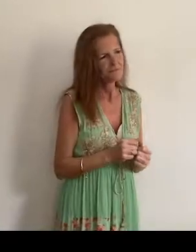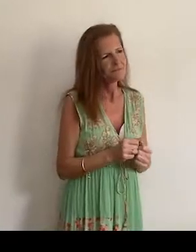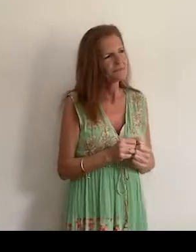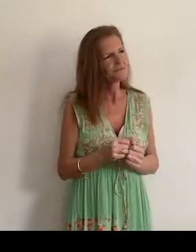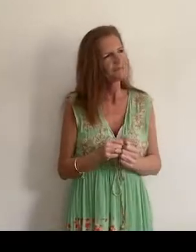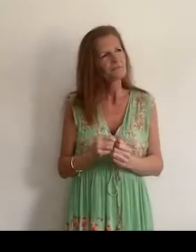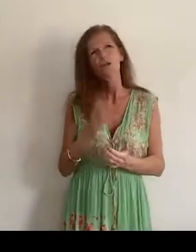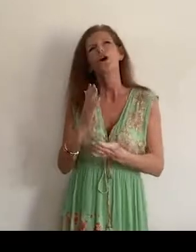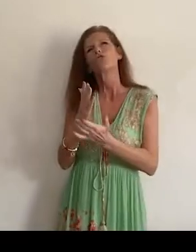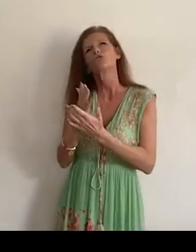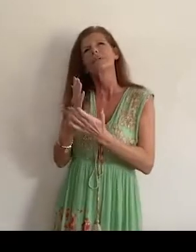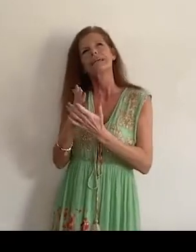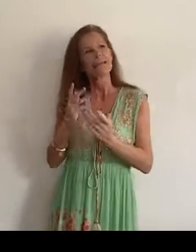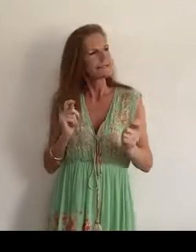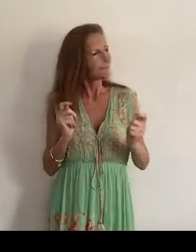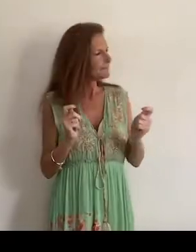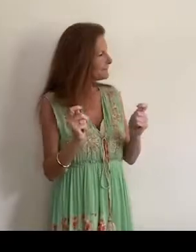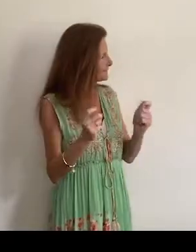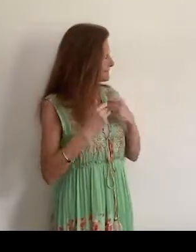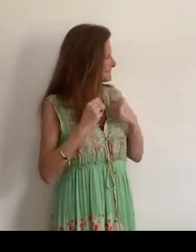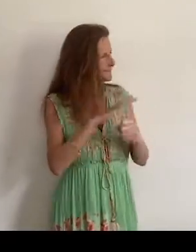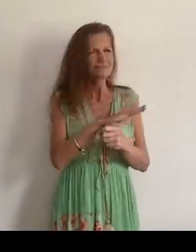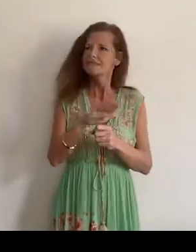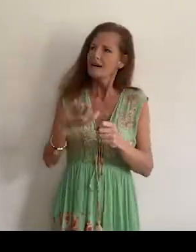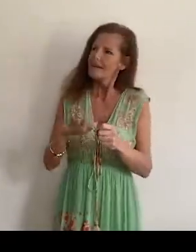I think it's about adapting to the space that you do have.